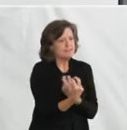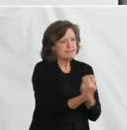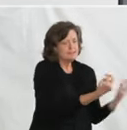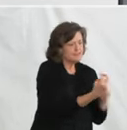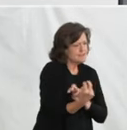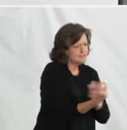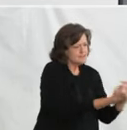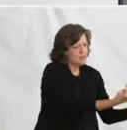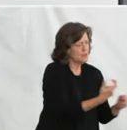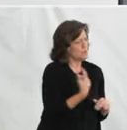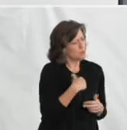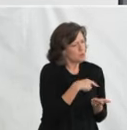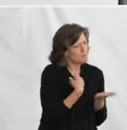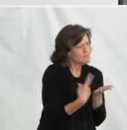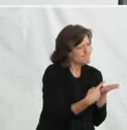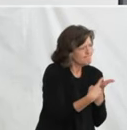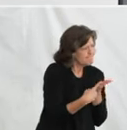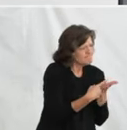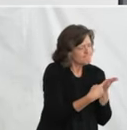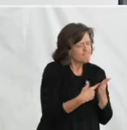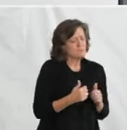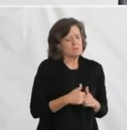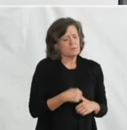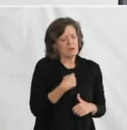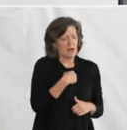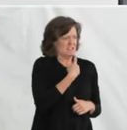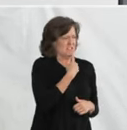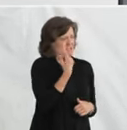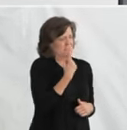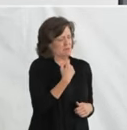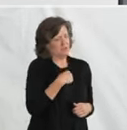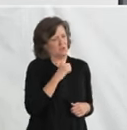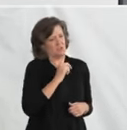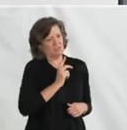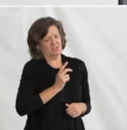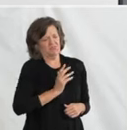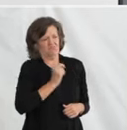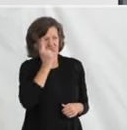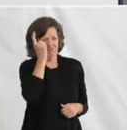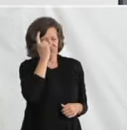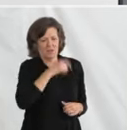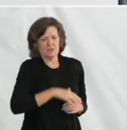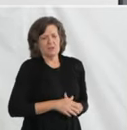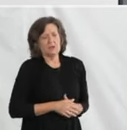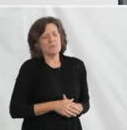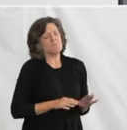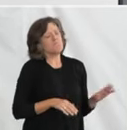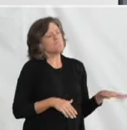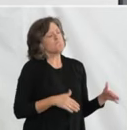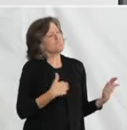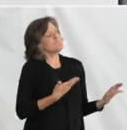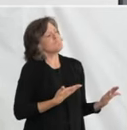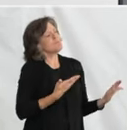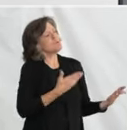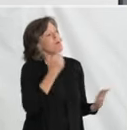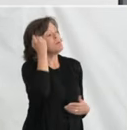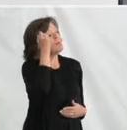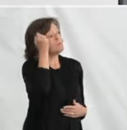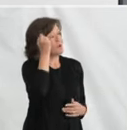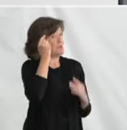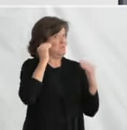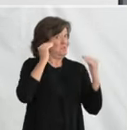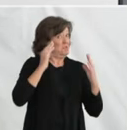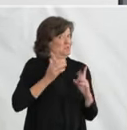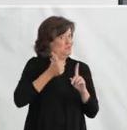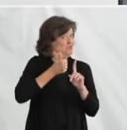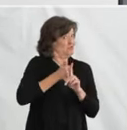say something really profound to Alicia Snitch, like, I propose the theory that Mrs. Baird is, in fact,